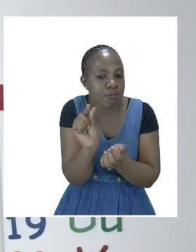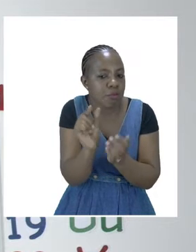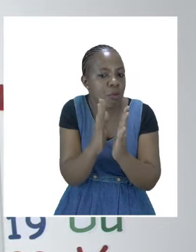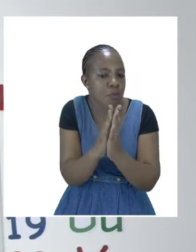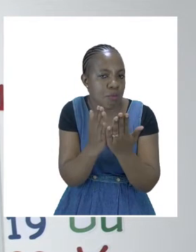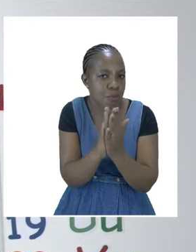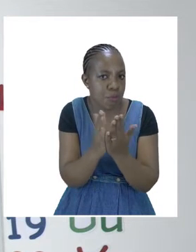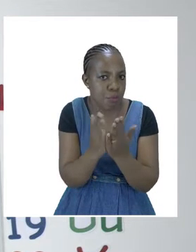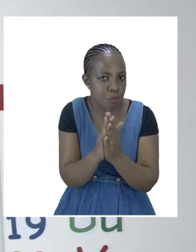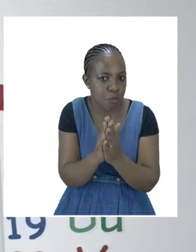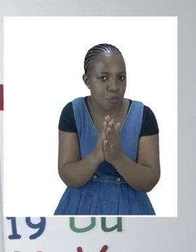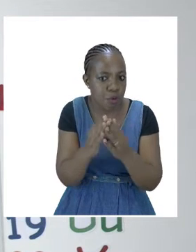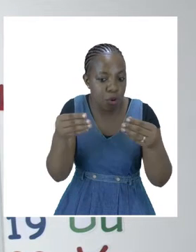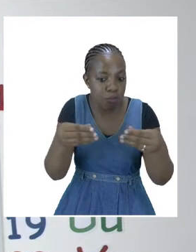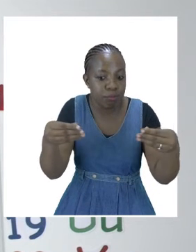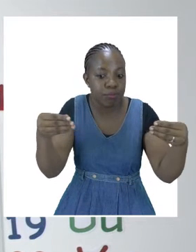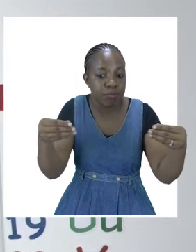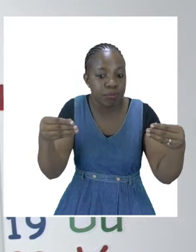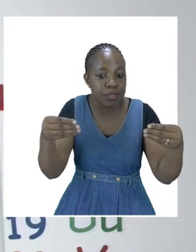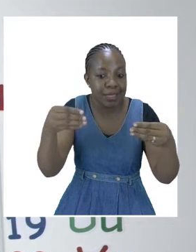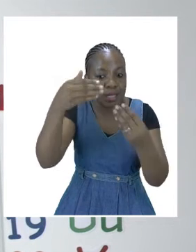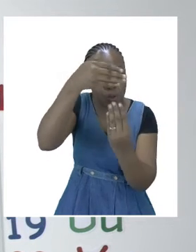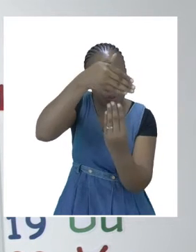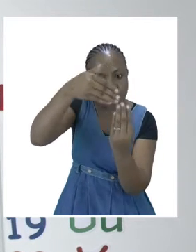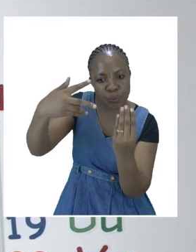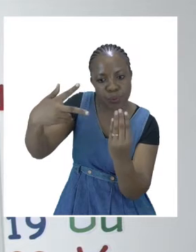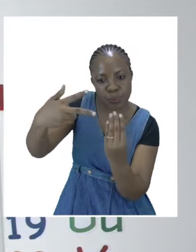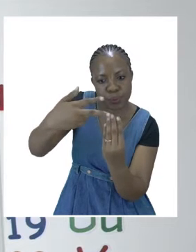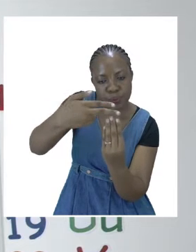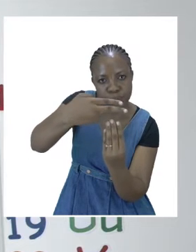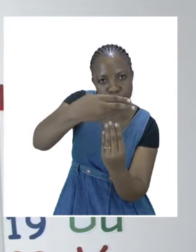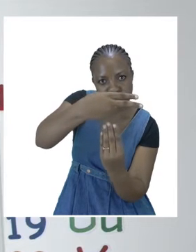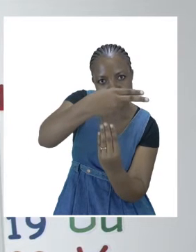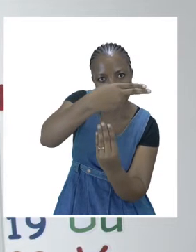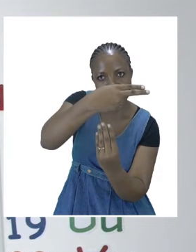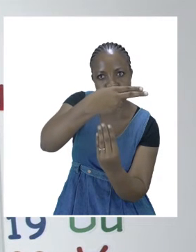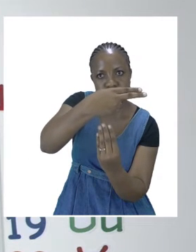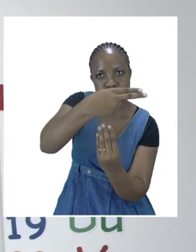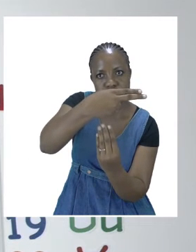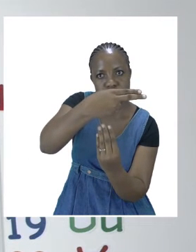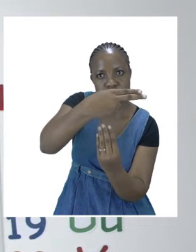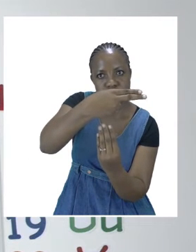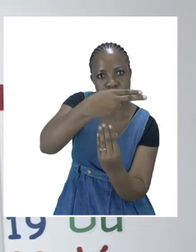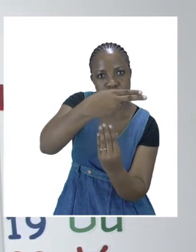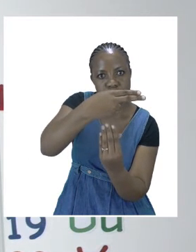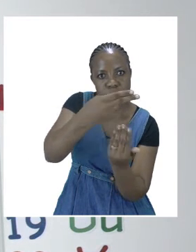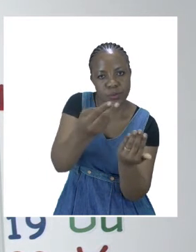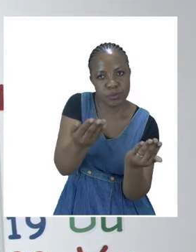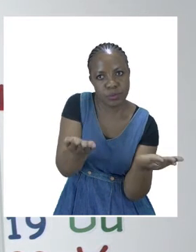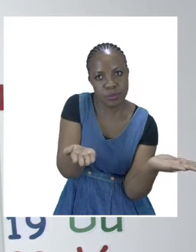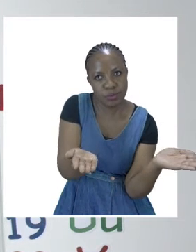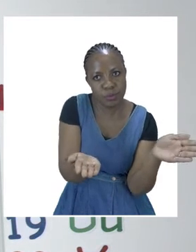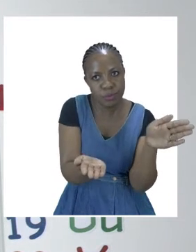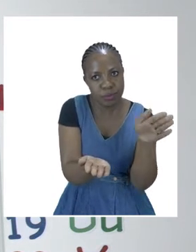booklet. Please cut the top of the lesson booklet with a pair of scissors and fold